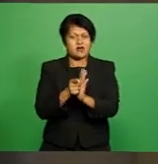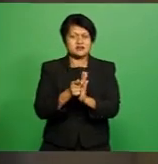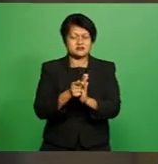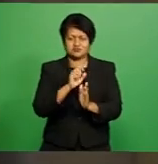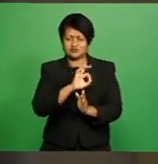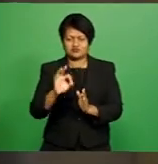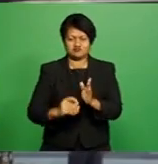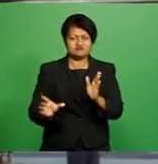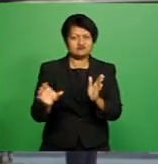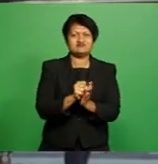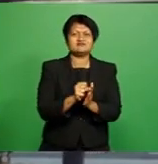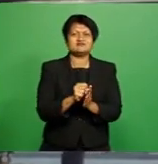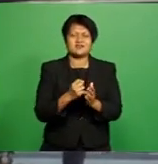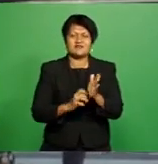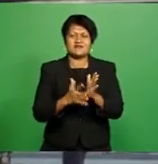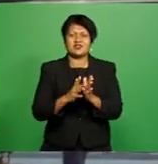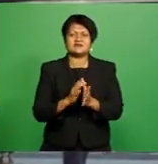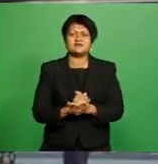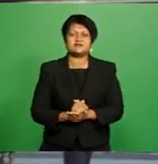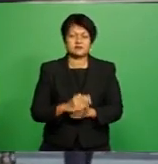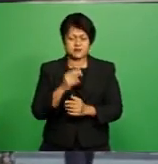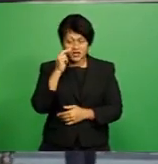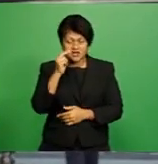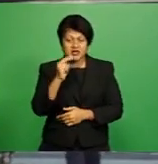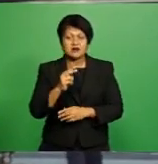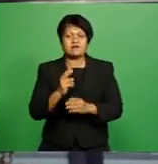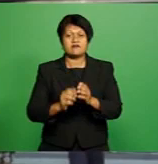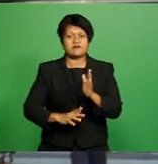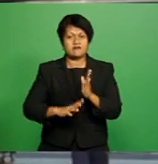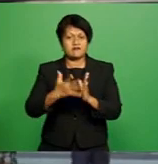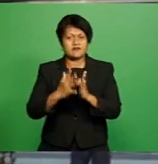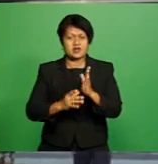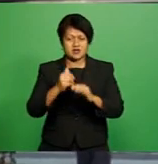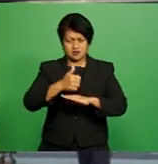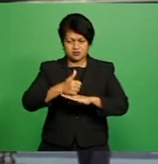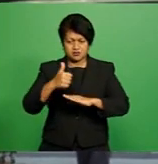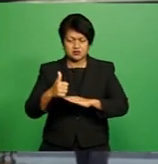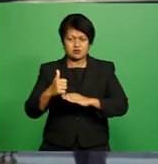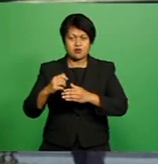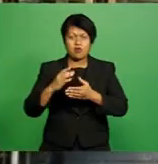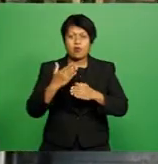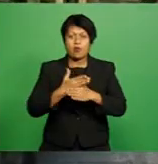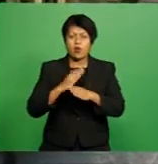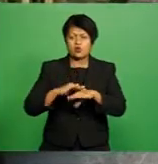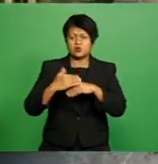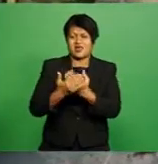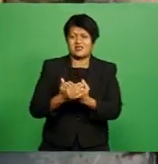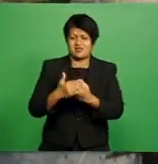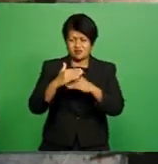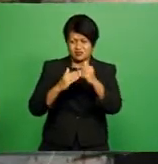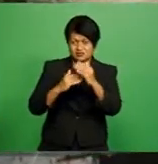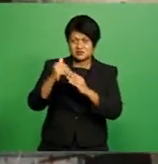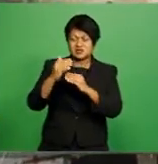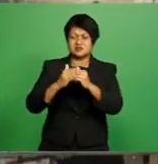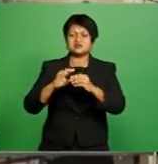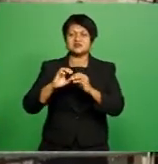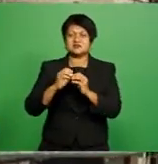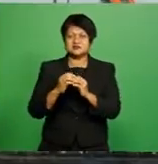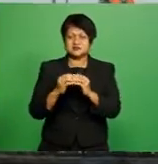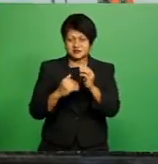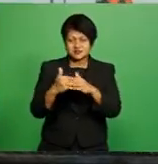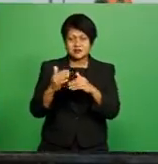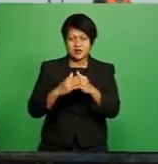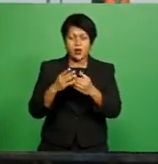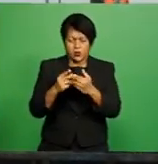revised codes. National Fire Authority is working closely with the construction sector to ensure that buildings follow all relevant